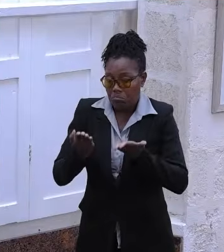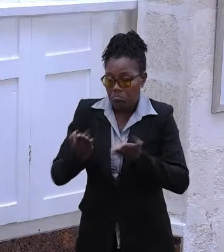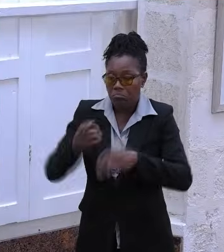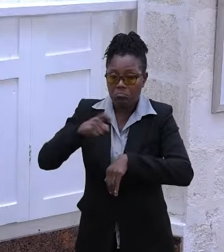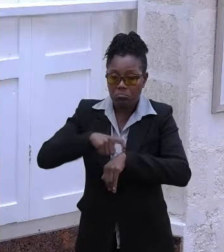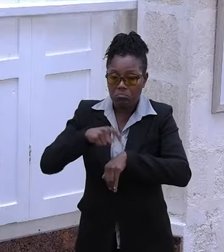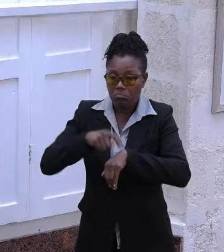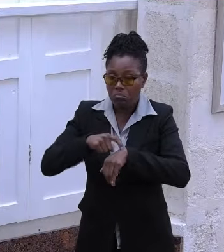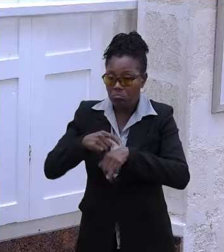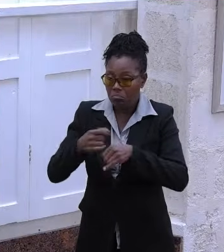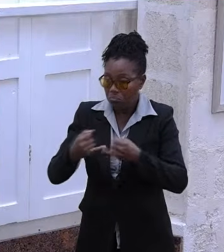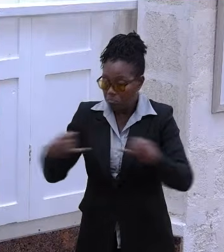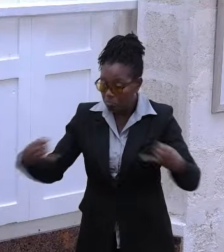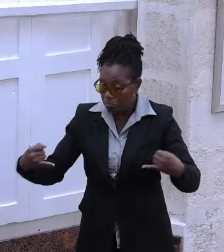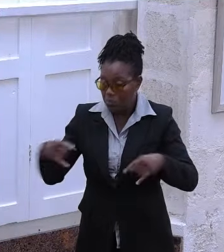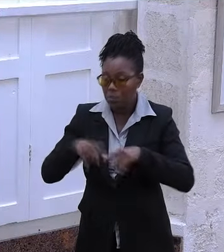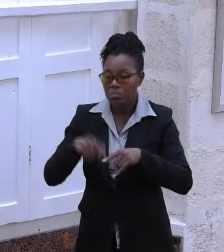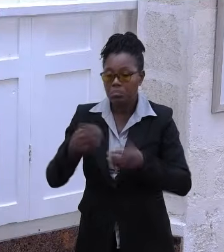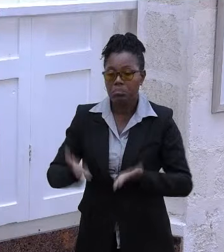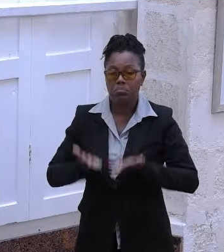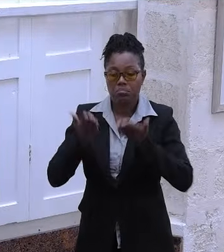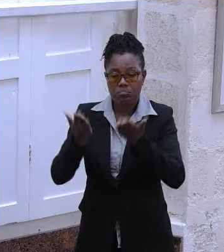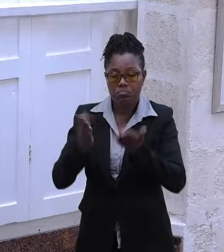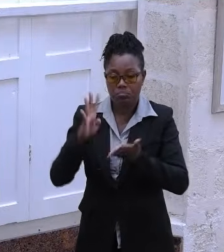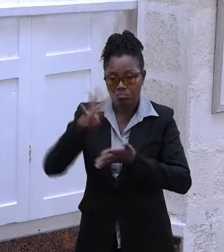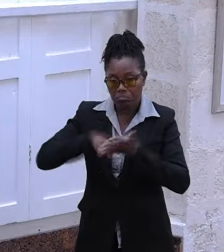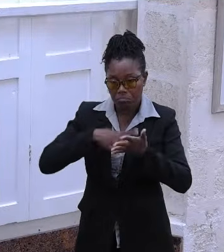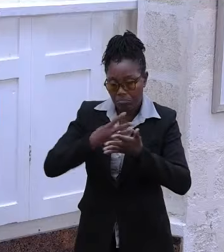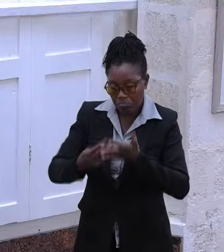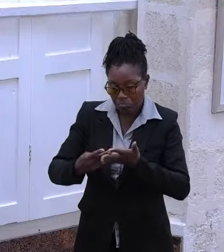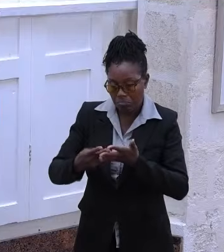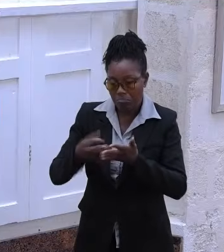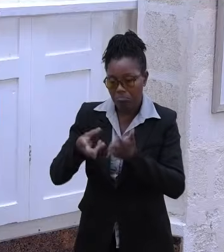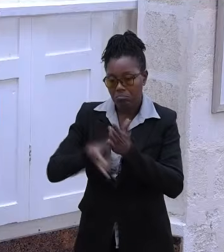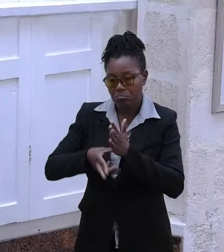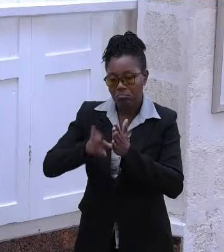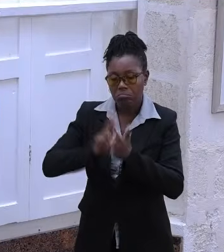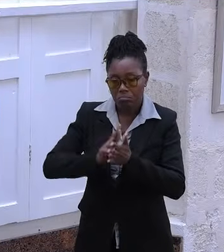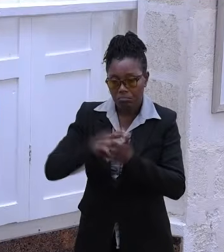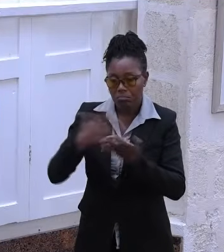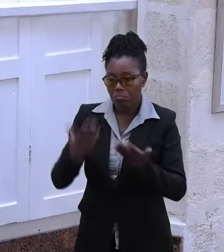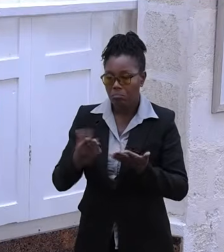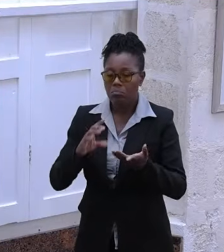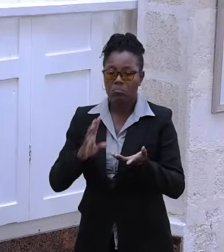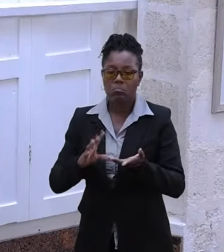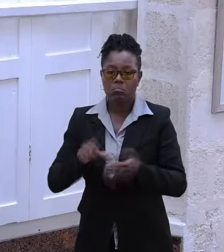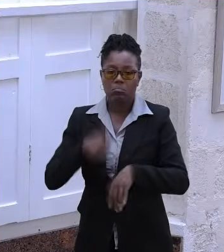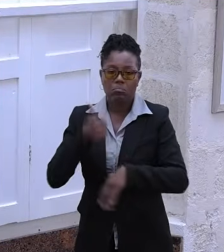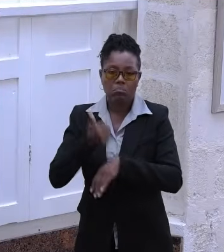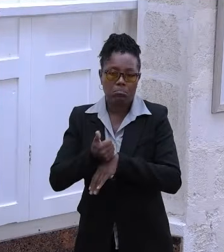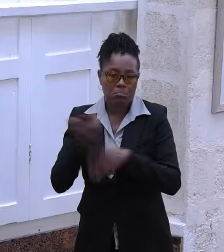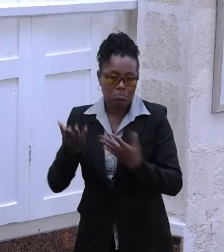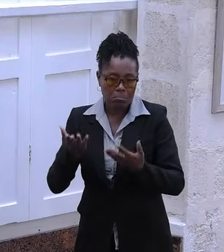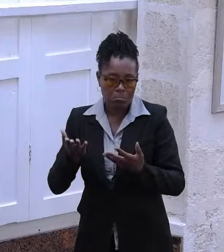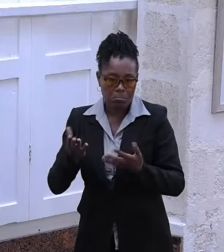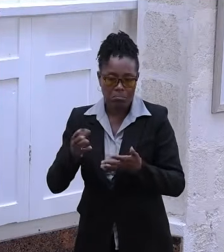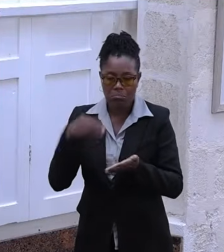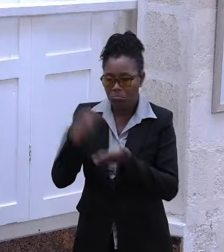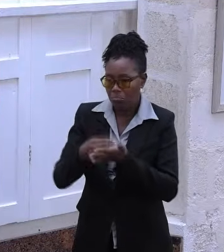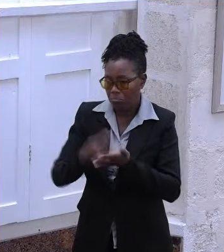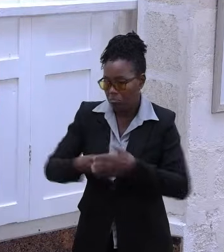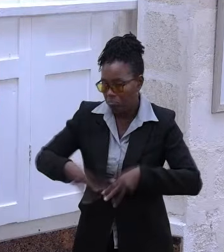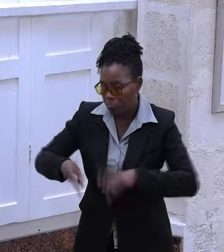expressly recommends that the first schedule be reviewed without creating any transactional pathways to citizenship.